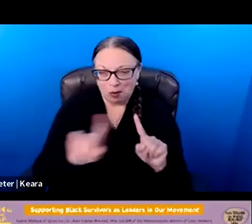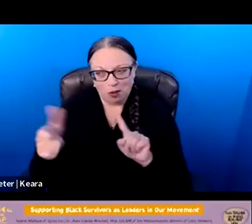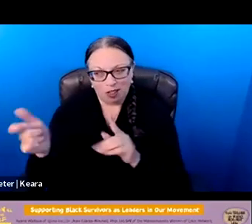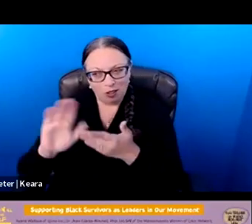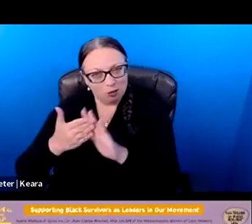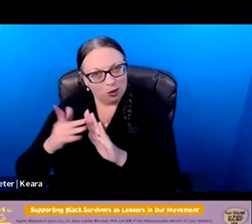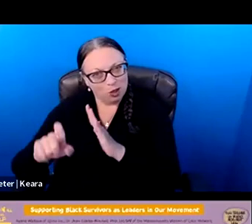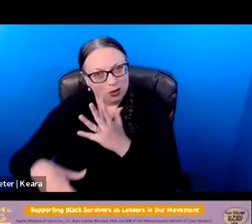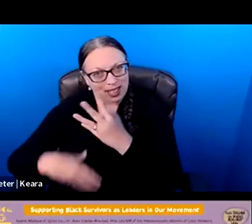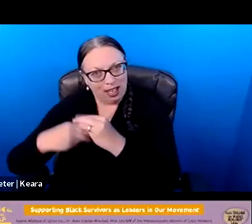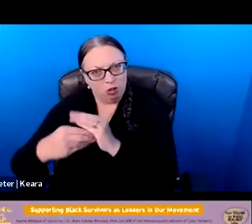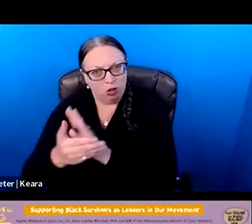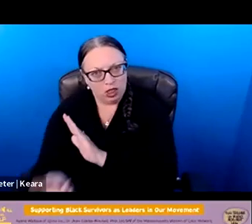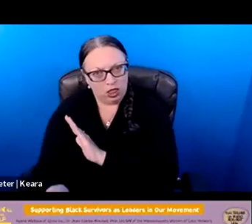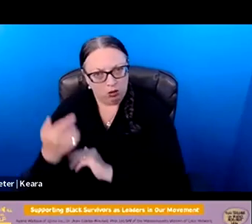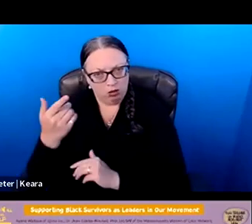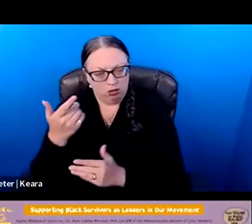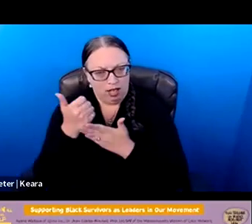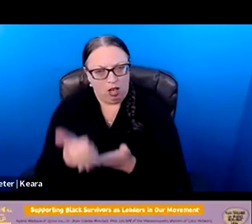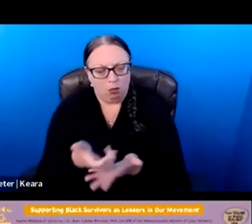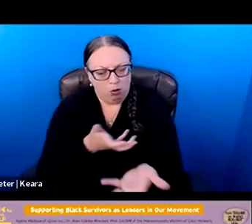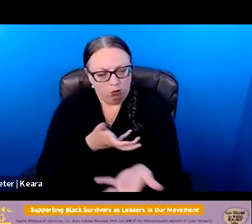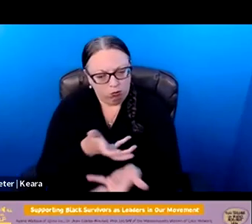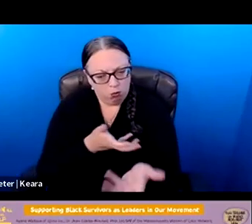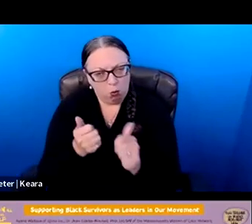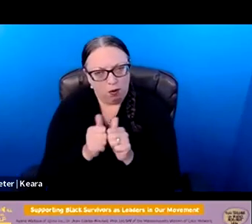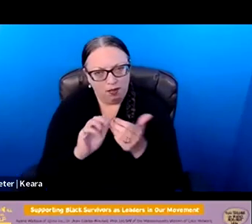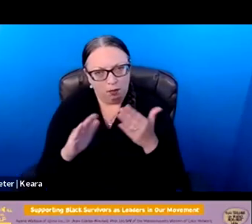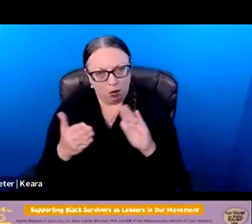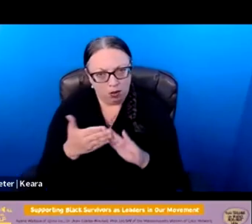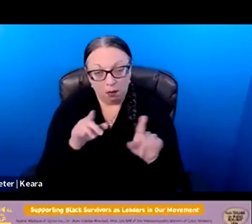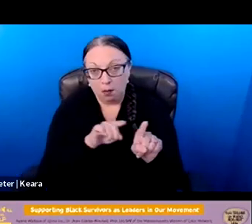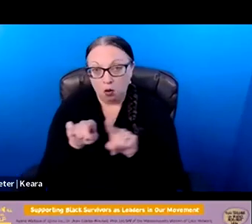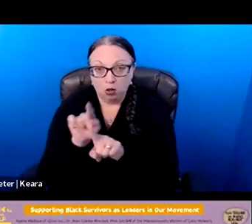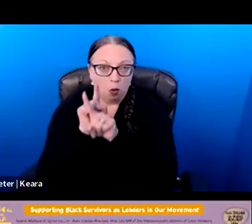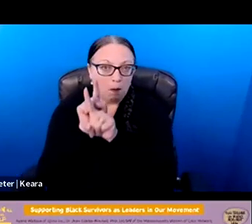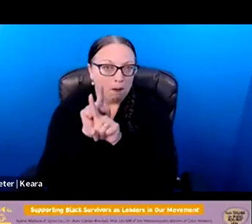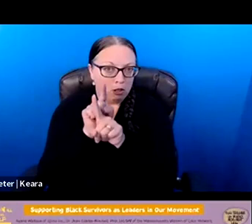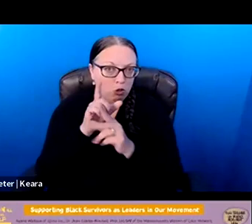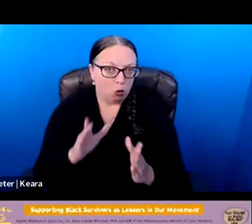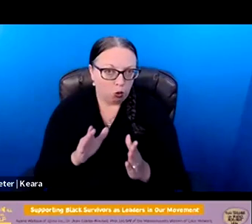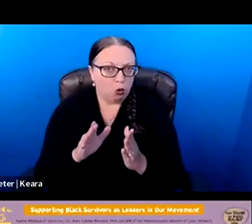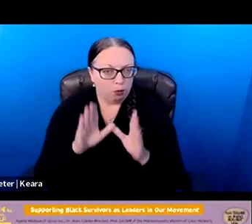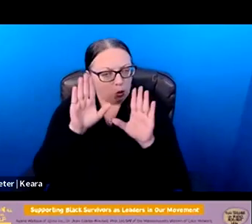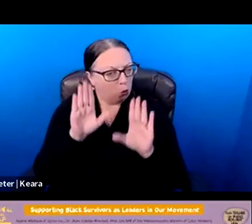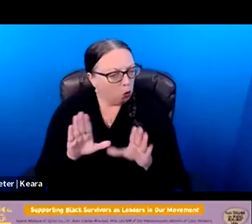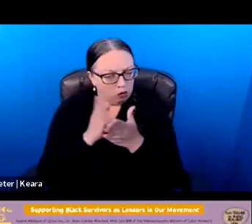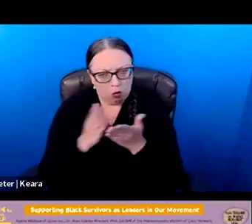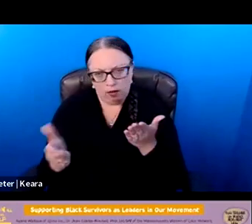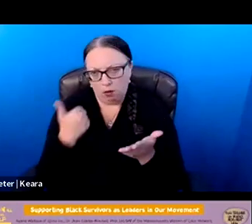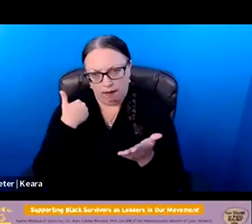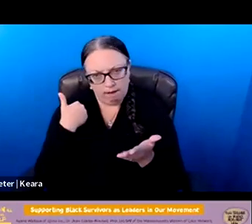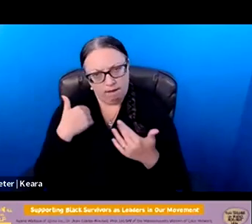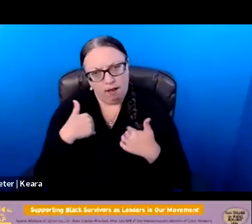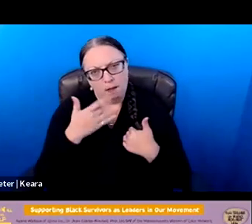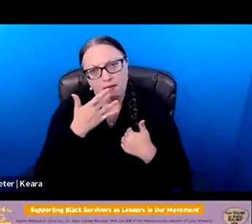skills that help you relate to the community. But I also would say a mentor would be a great thing to have. I'm very lucky that I